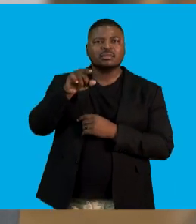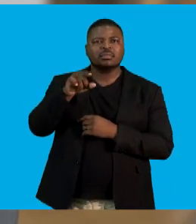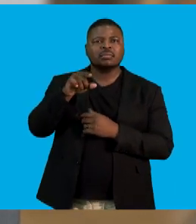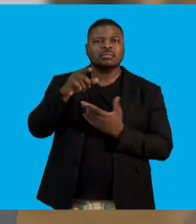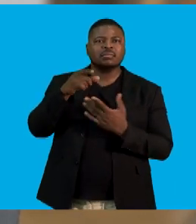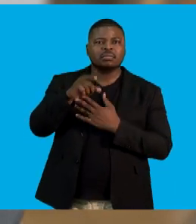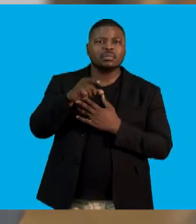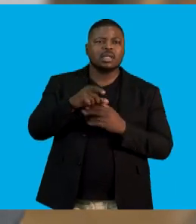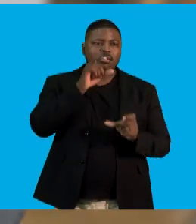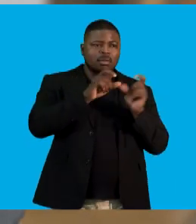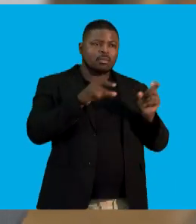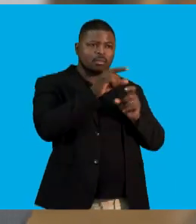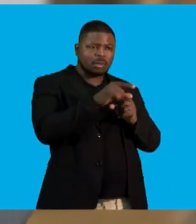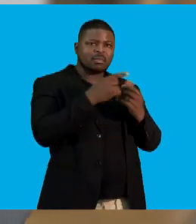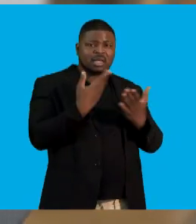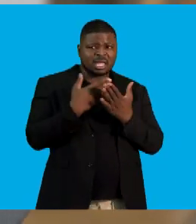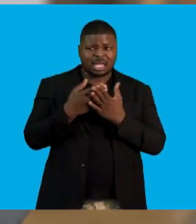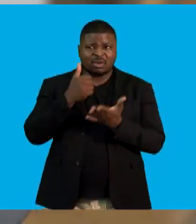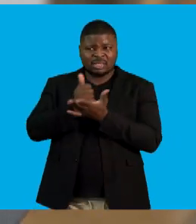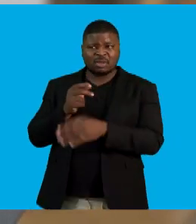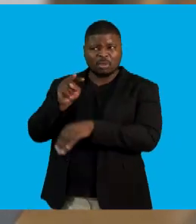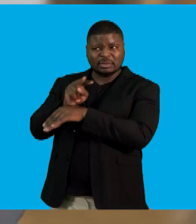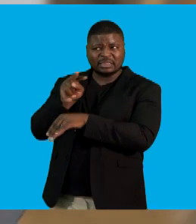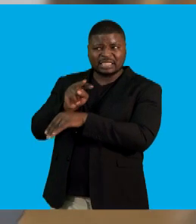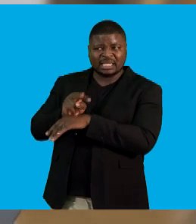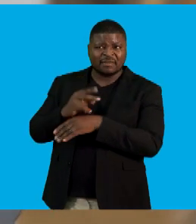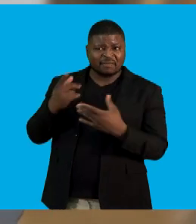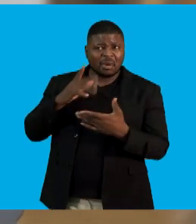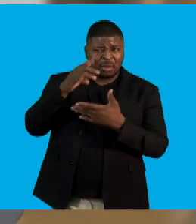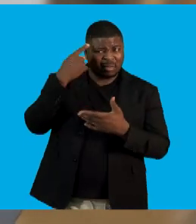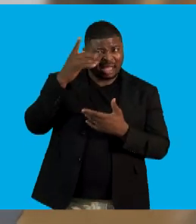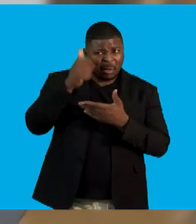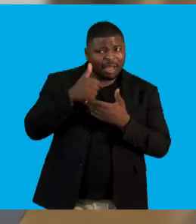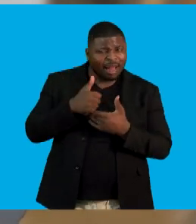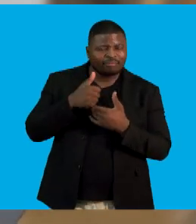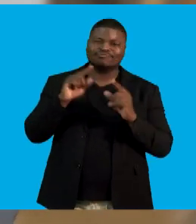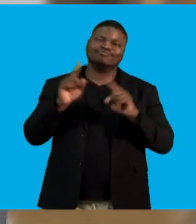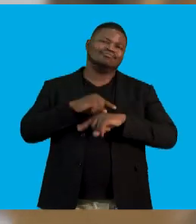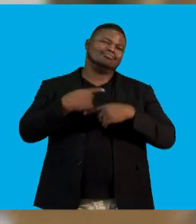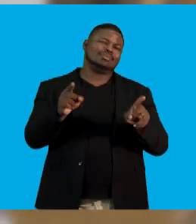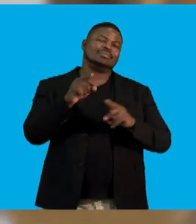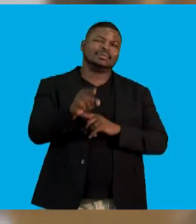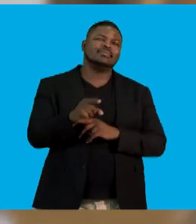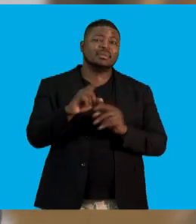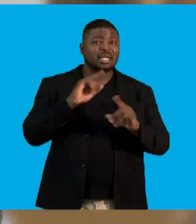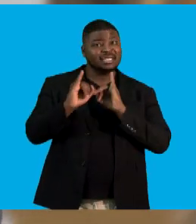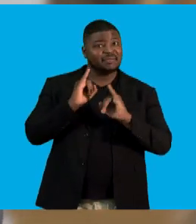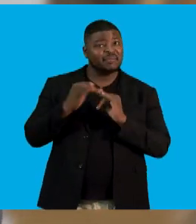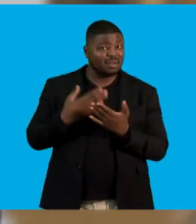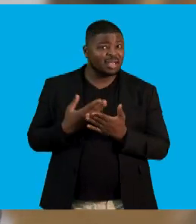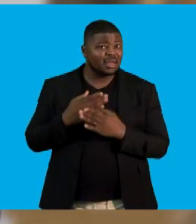think it'll be right for people to sit there and really observe these guys without them knowing, so I don't think that'll work. What about an